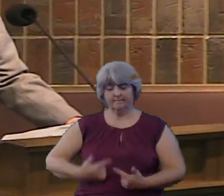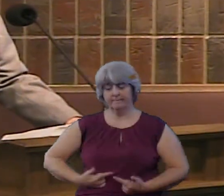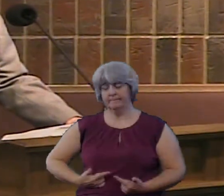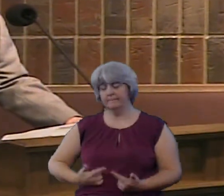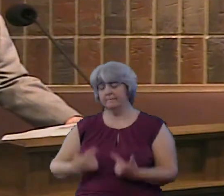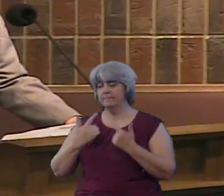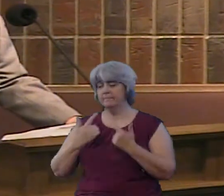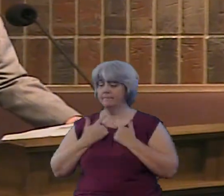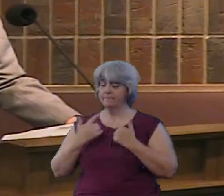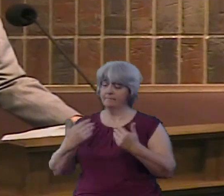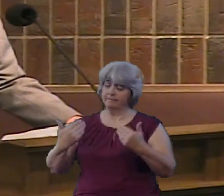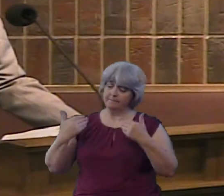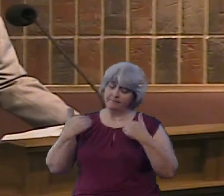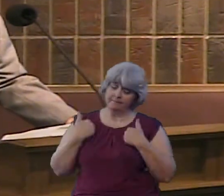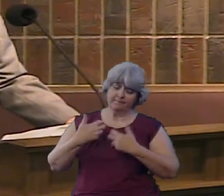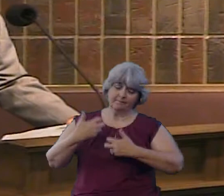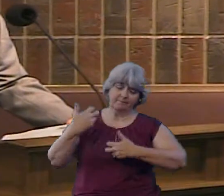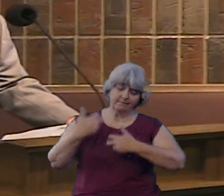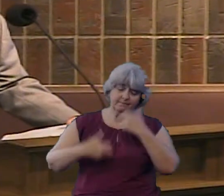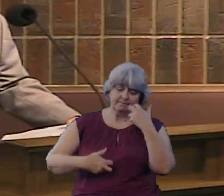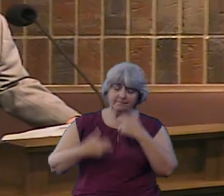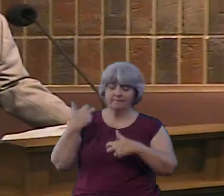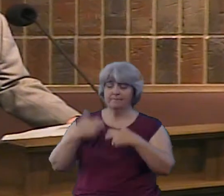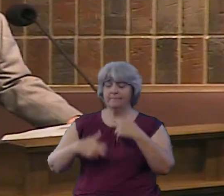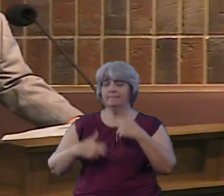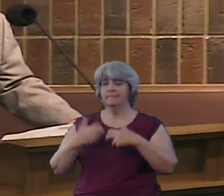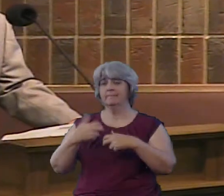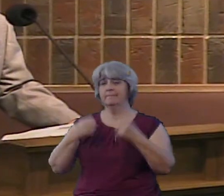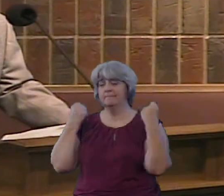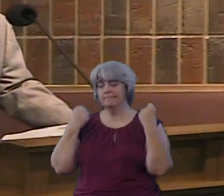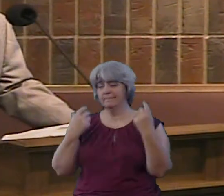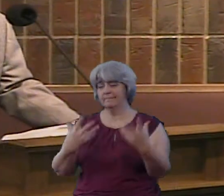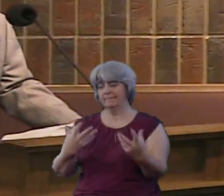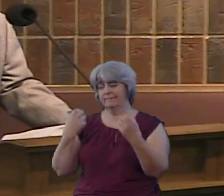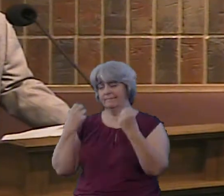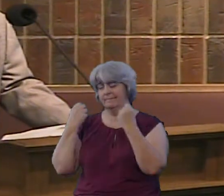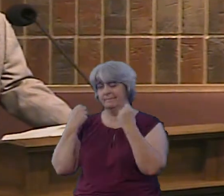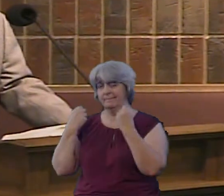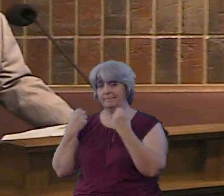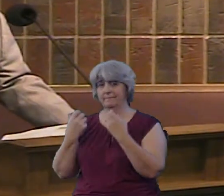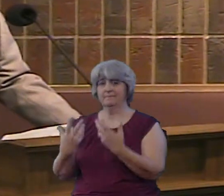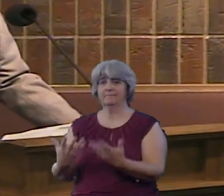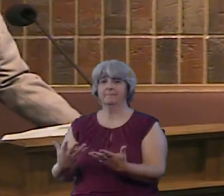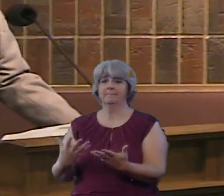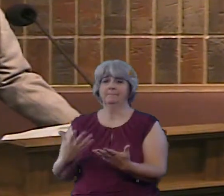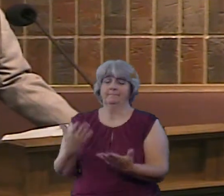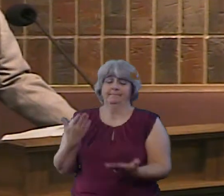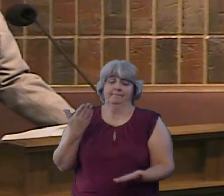Though my cross may be hard to bear, though my life may be filled with care.